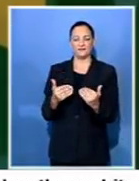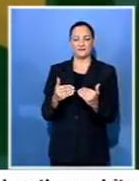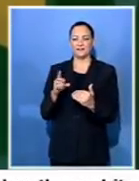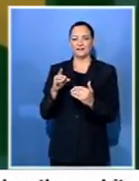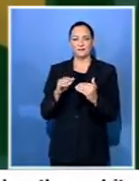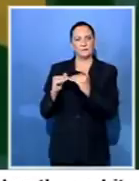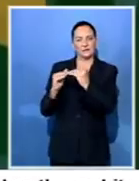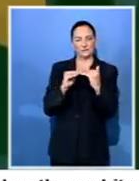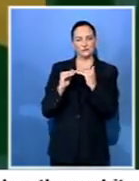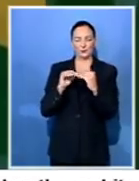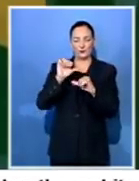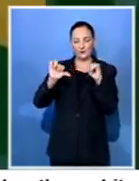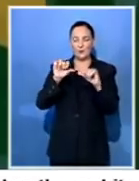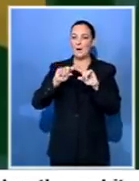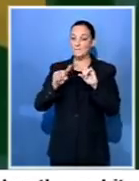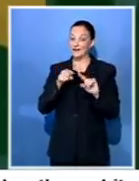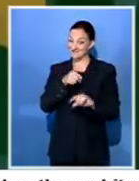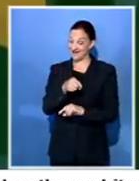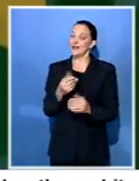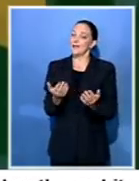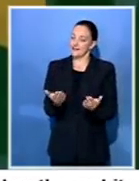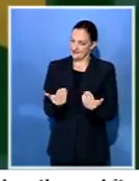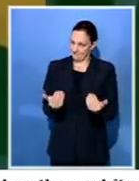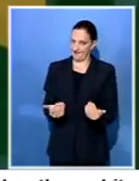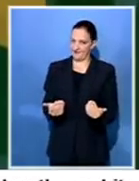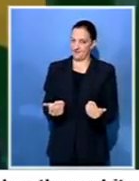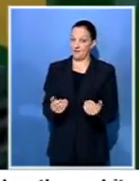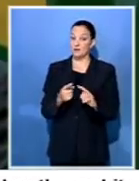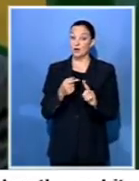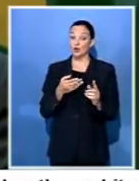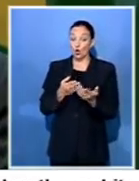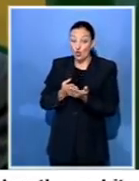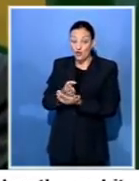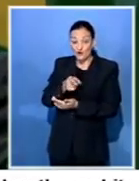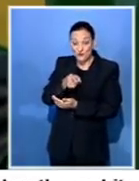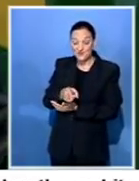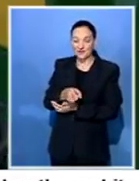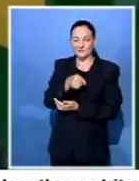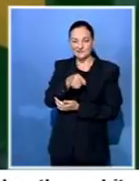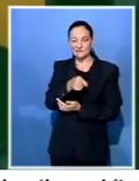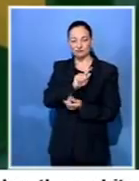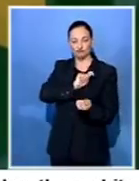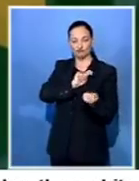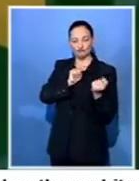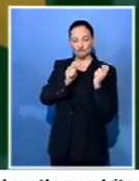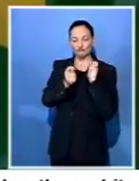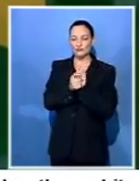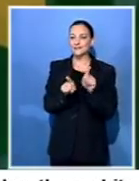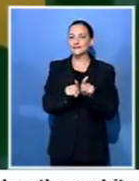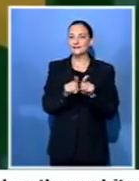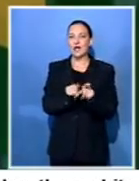are a legitimate expectation." And through that, he then became the father of